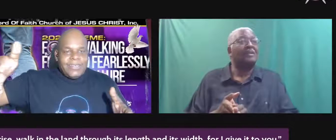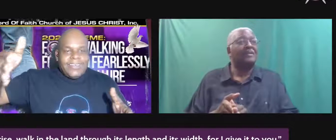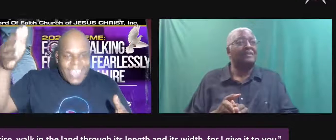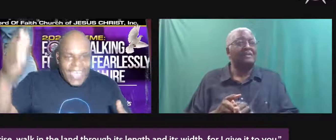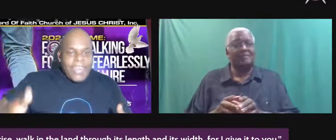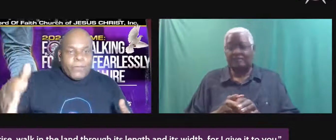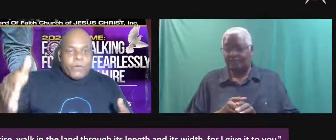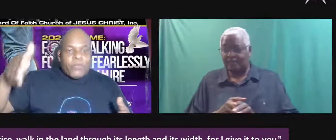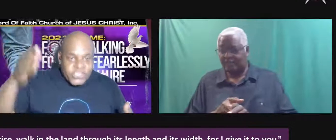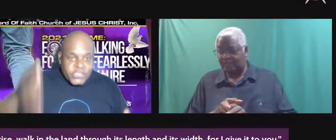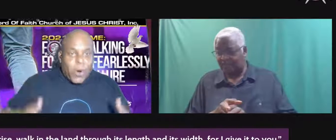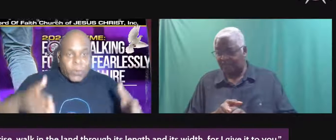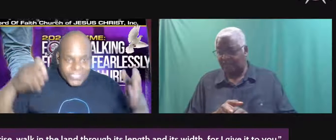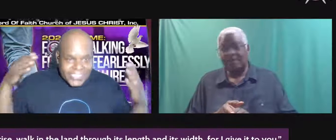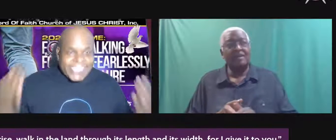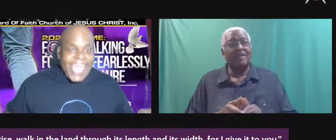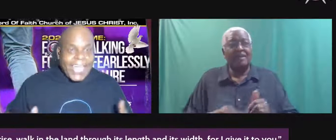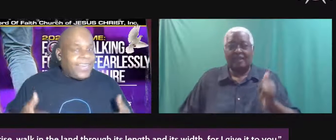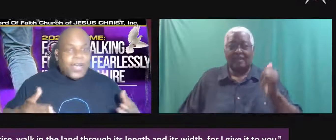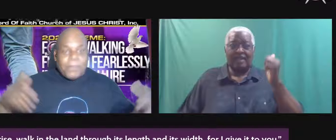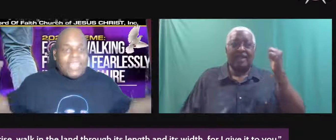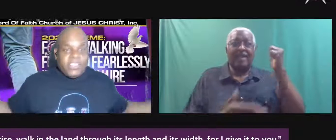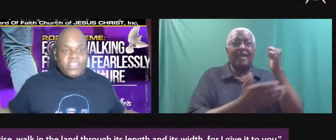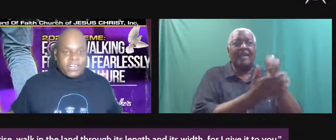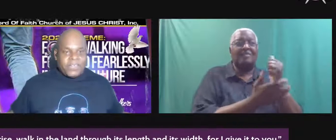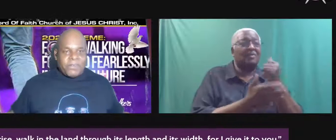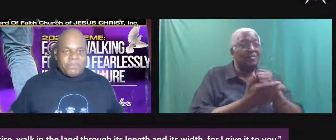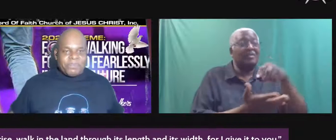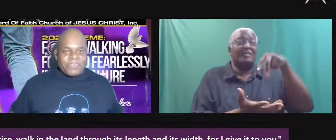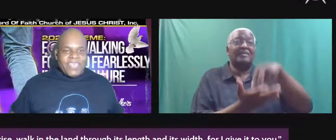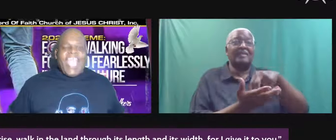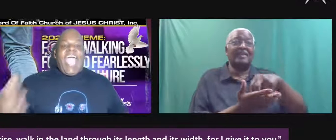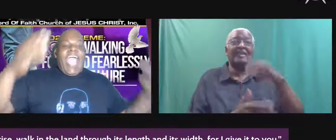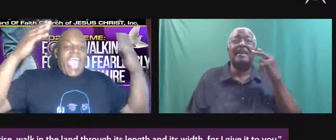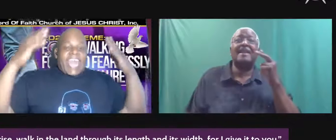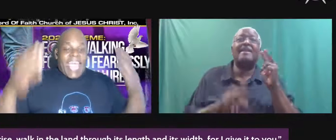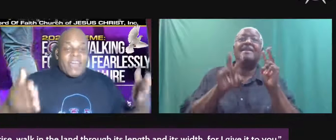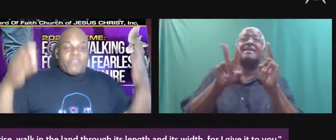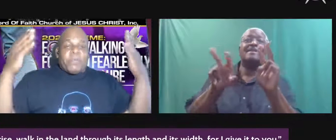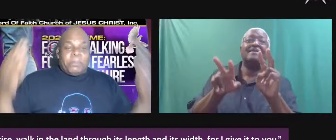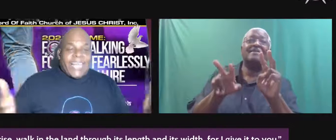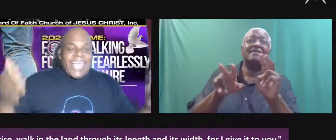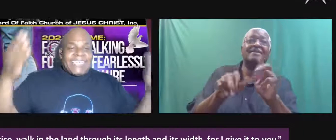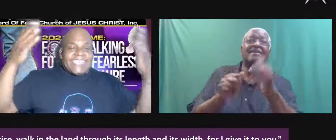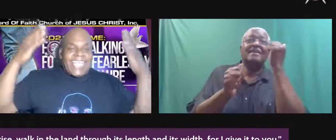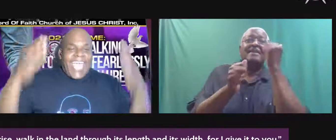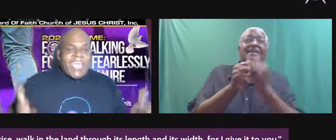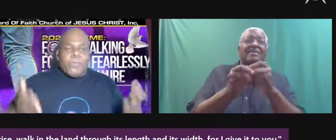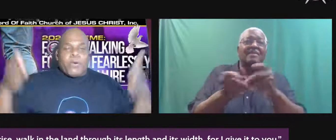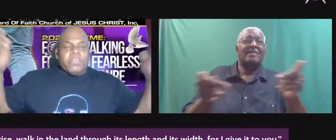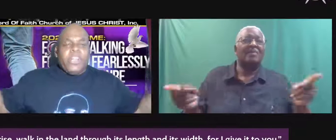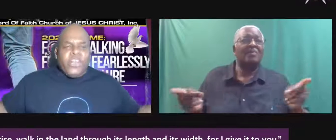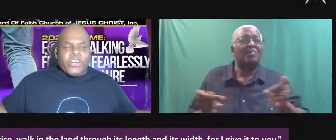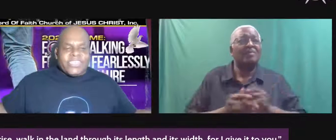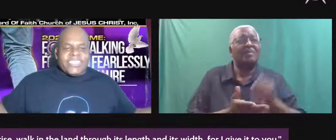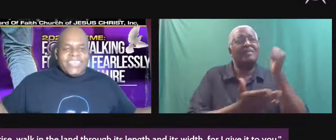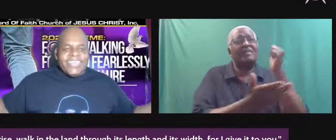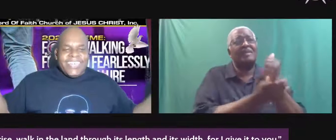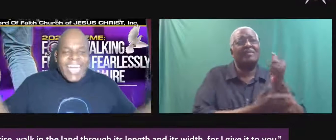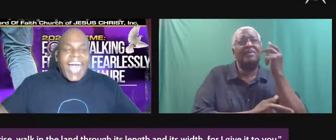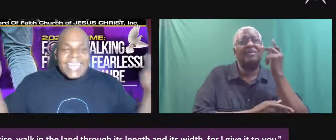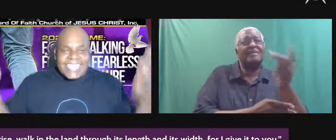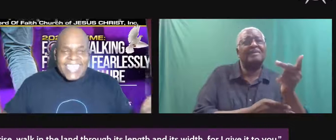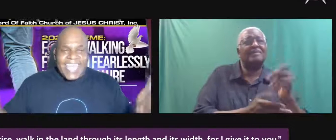Lot, Abram was told to stand up and look. And every place Abram